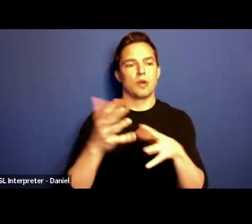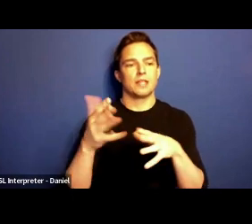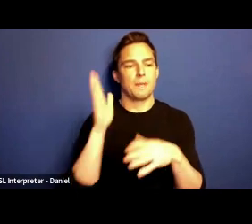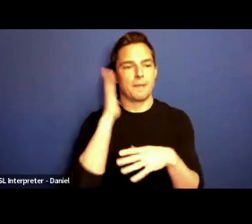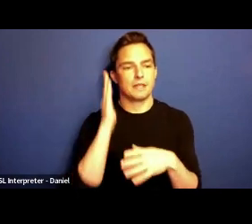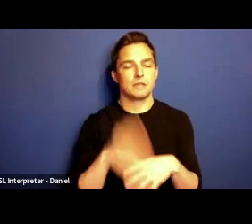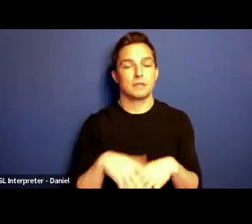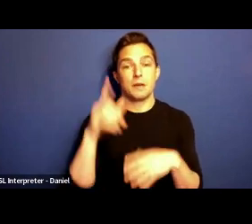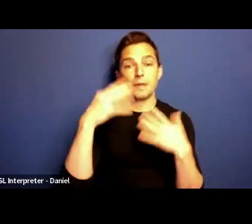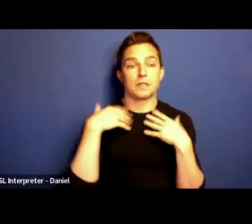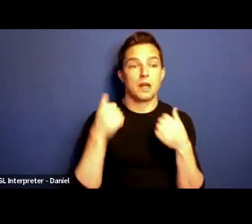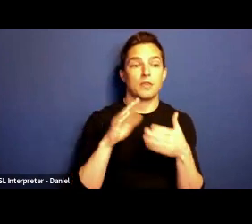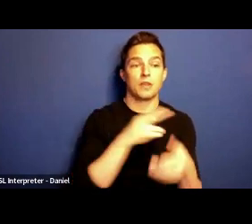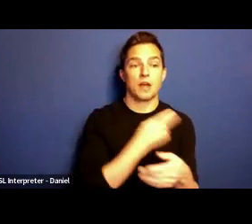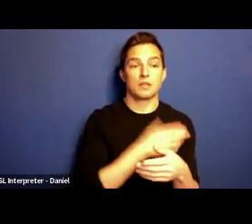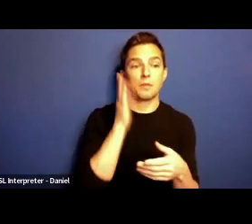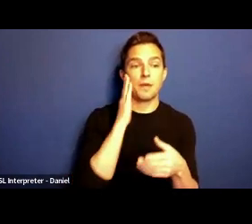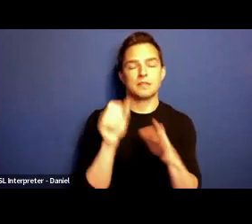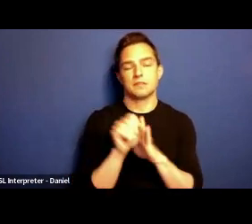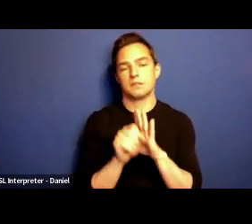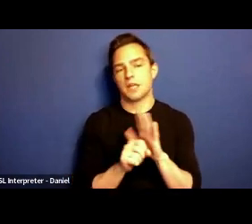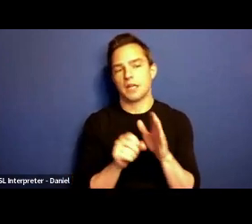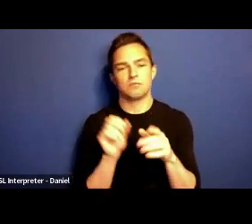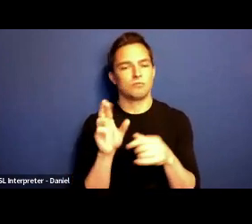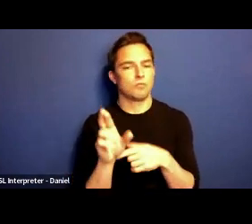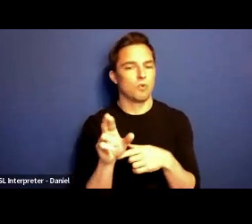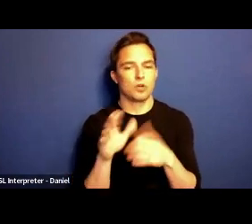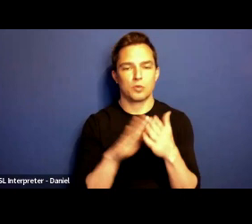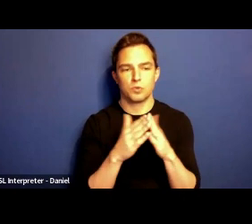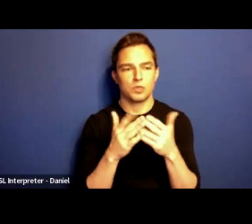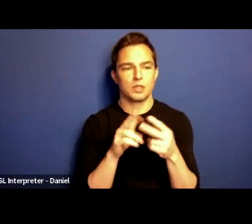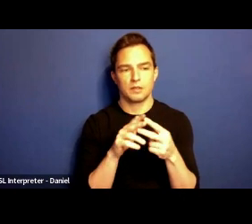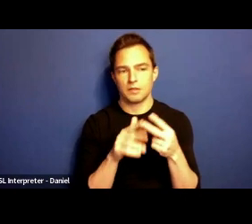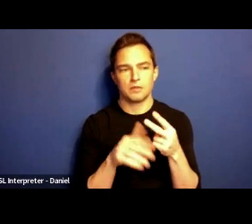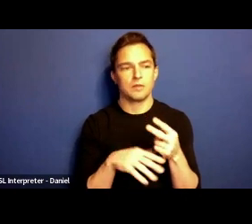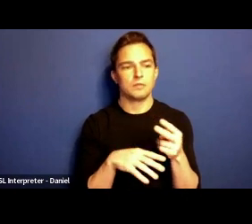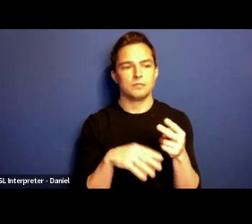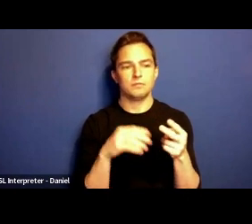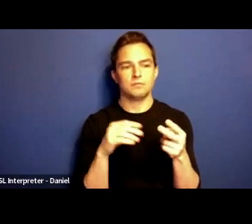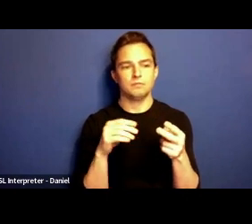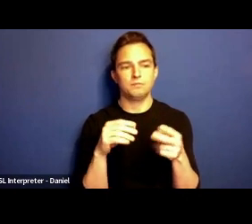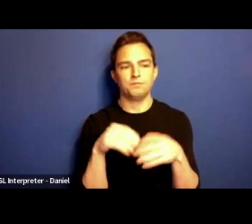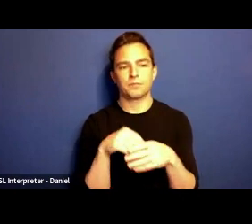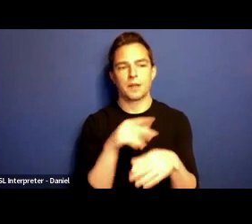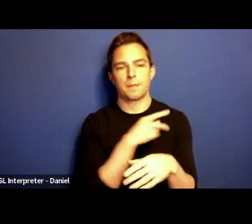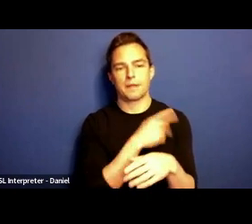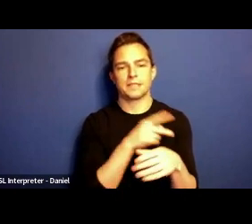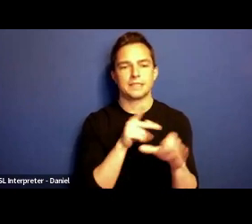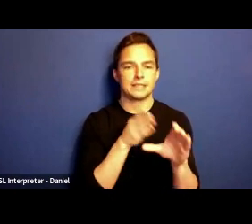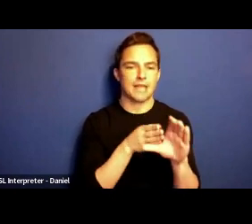mental health hospital beds, whether they're in a state psych hospital or a community hospital, whether they're inpatient psych